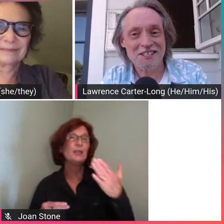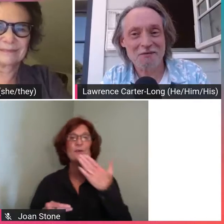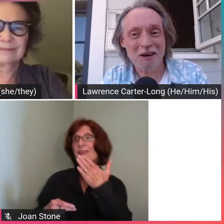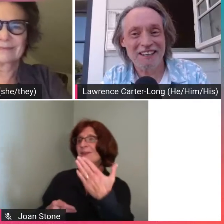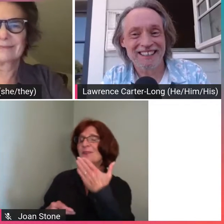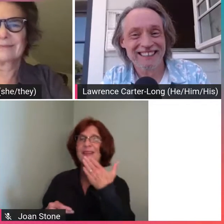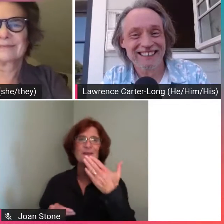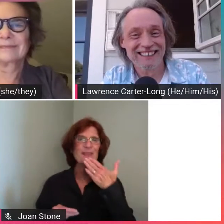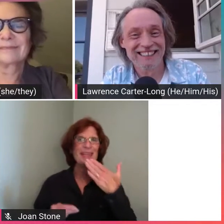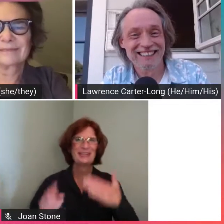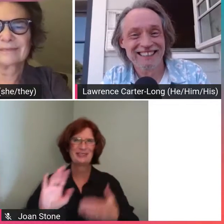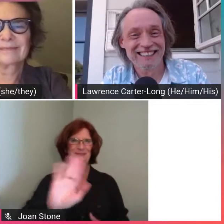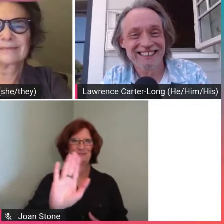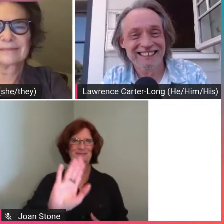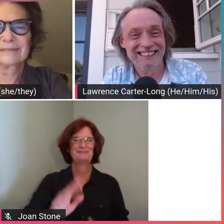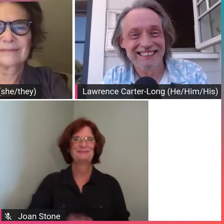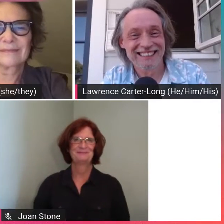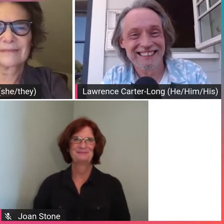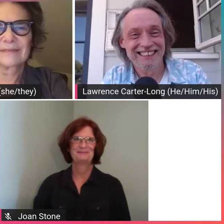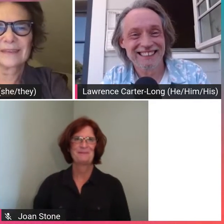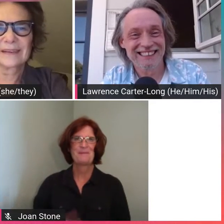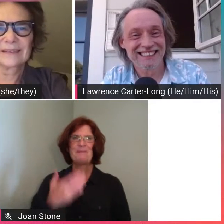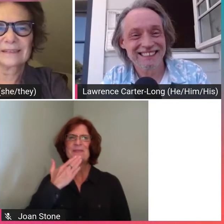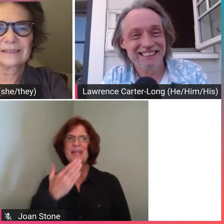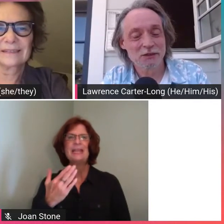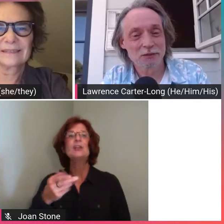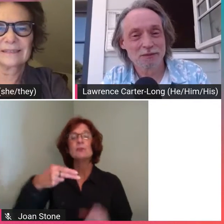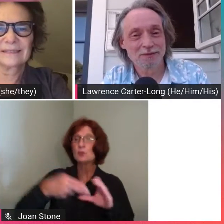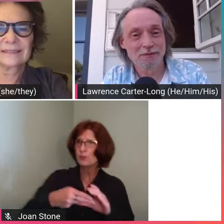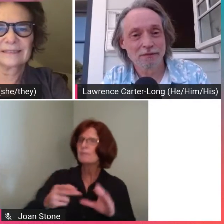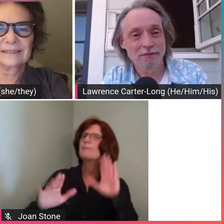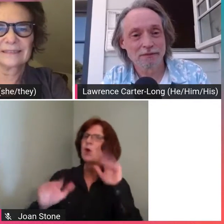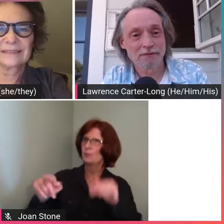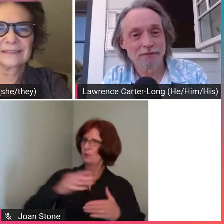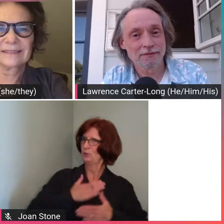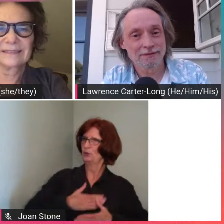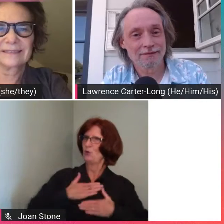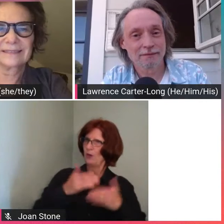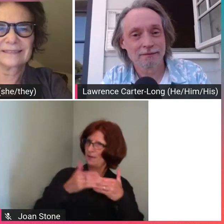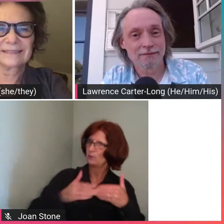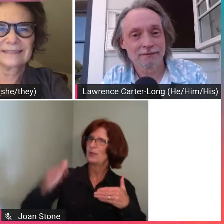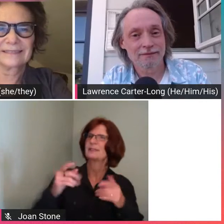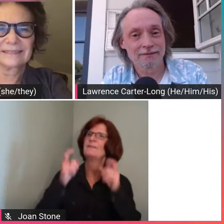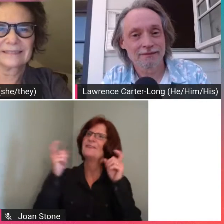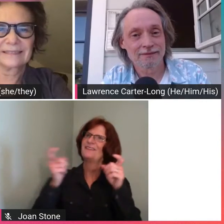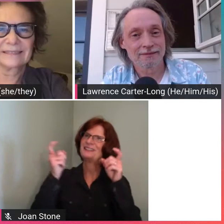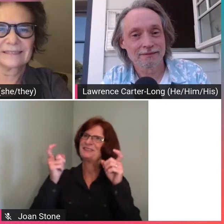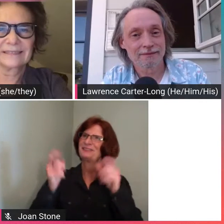Honored to take part. Thank you. And thank you for joining us. I hope you enjoy the rest of the festival.